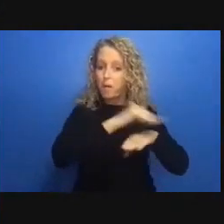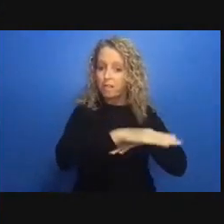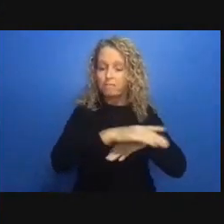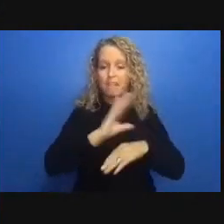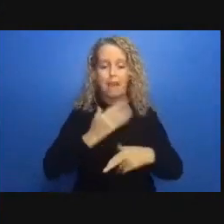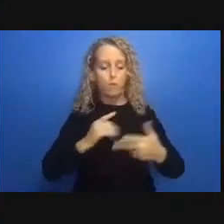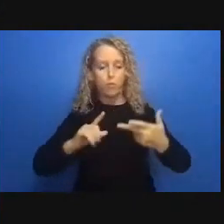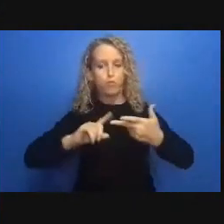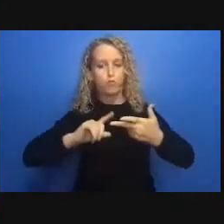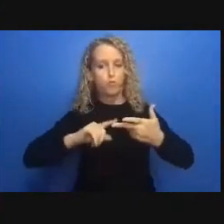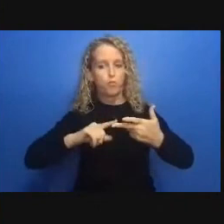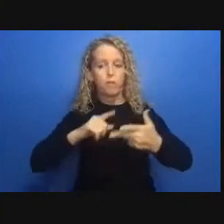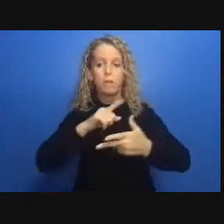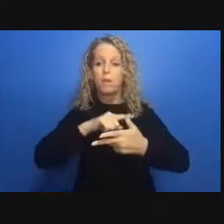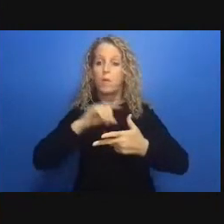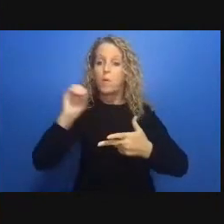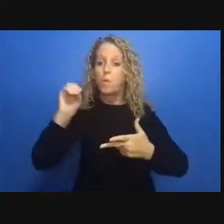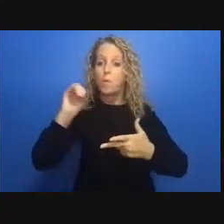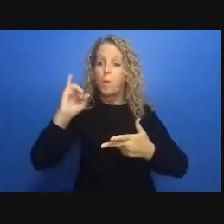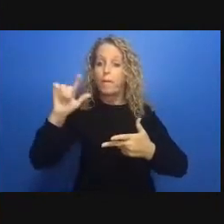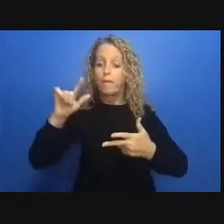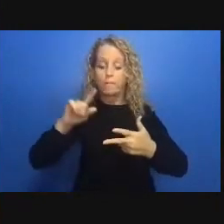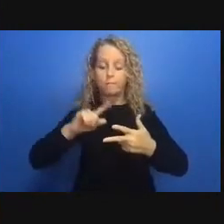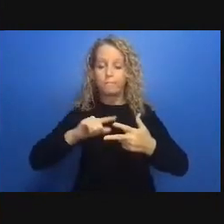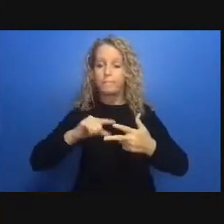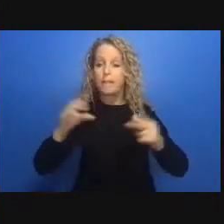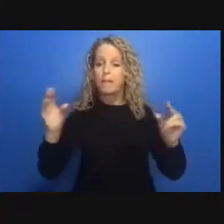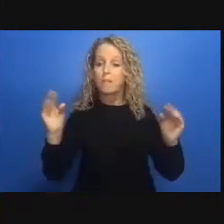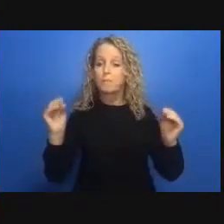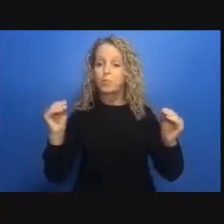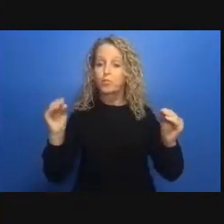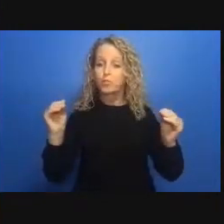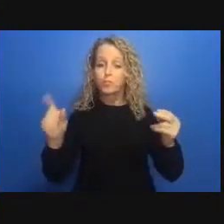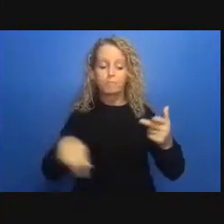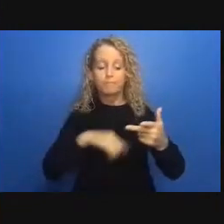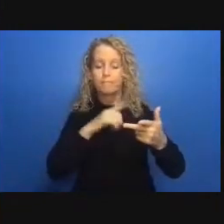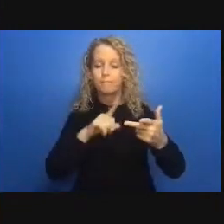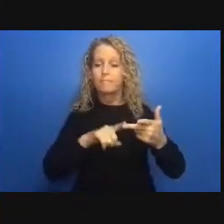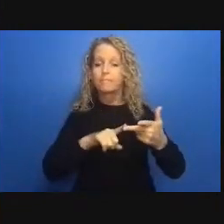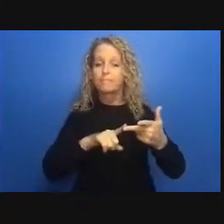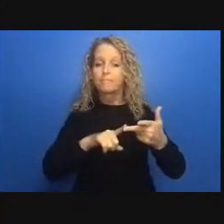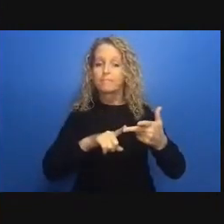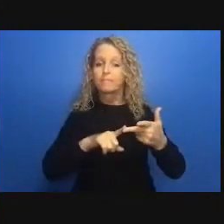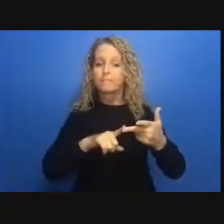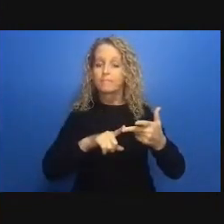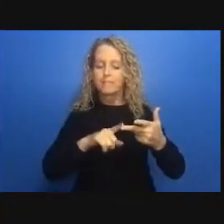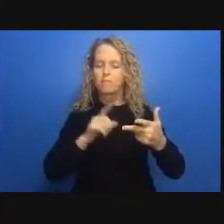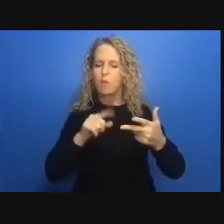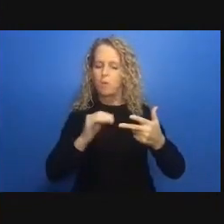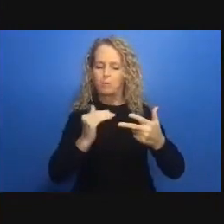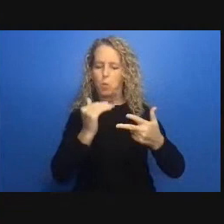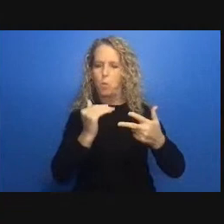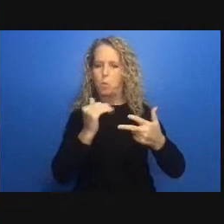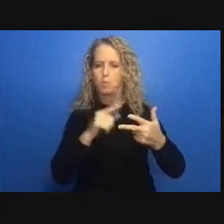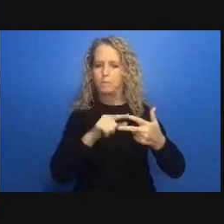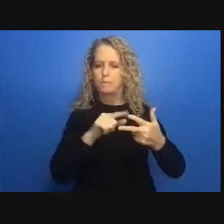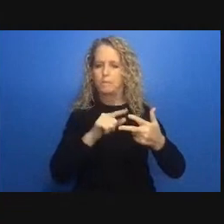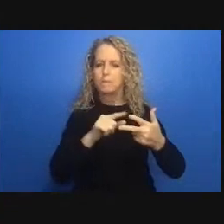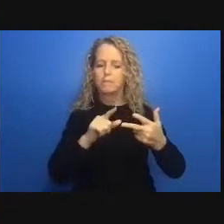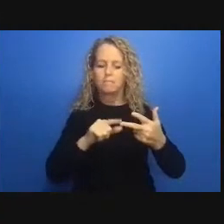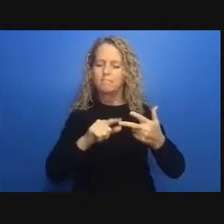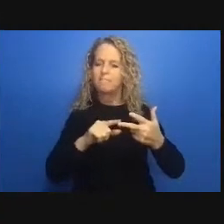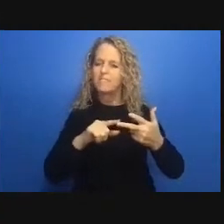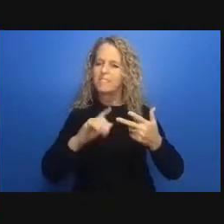oil first, you have lobsters second, and kind of nipping at the tail of those lobsters is digital and